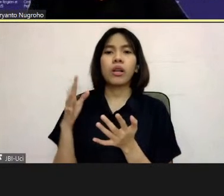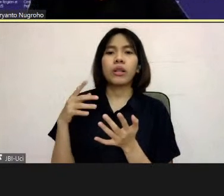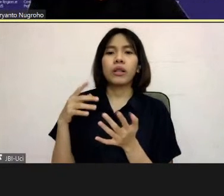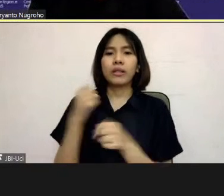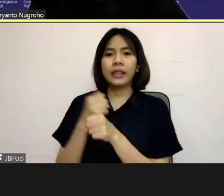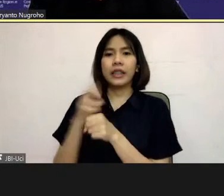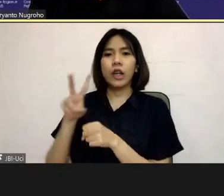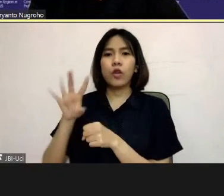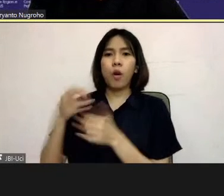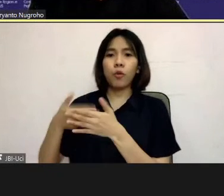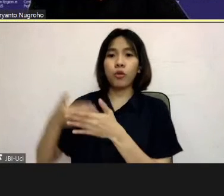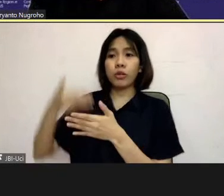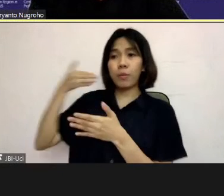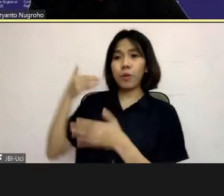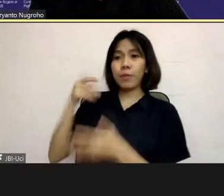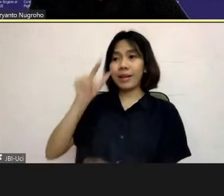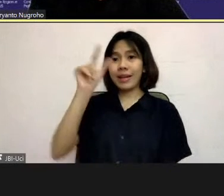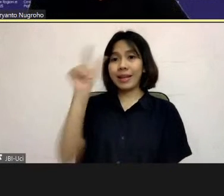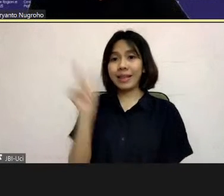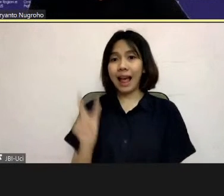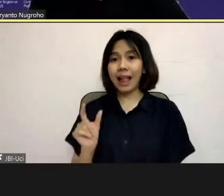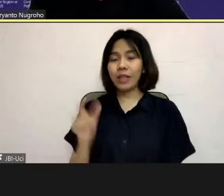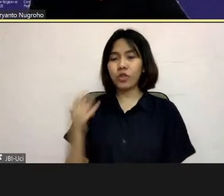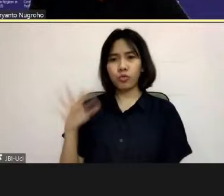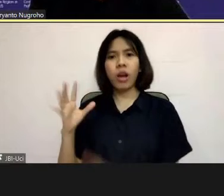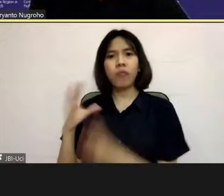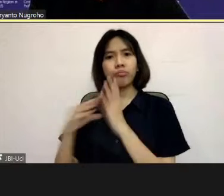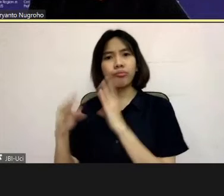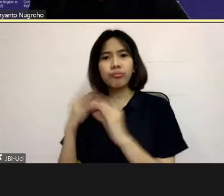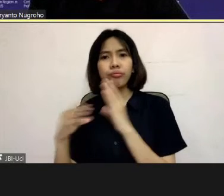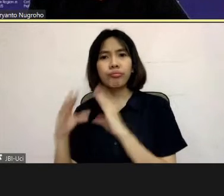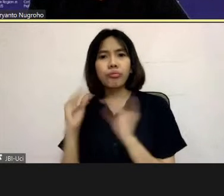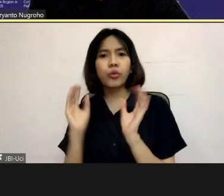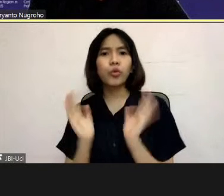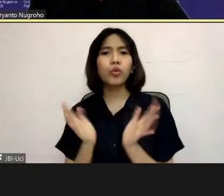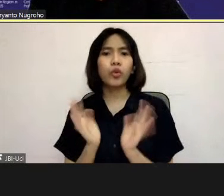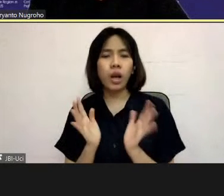is acknowledged by the C20 Policy Pacts